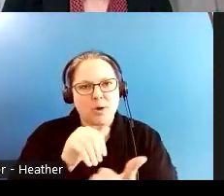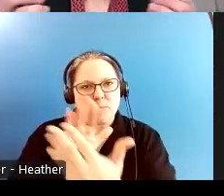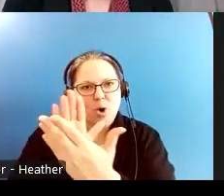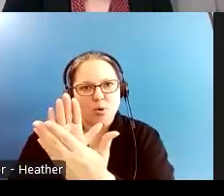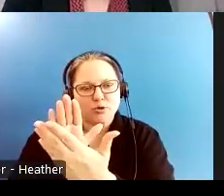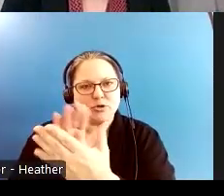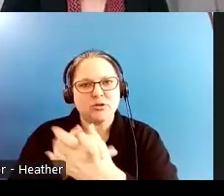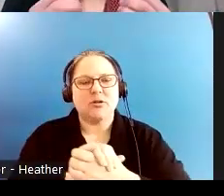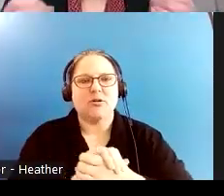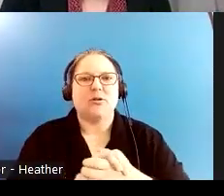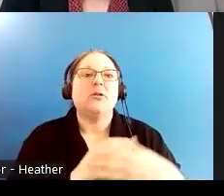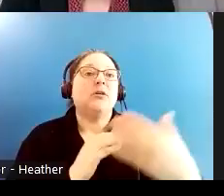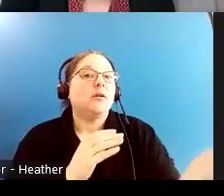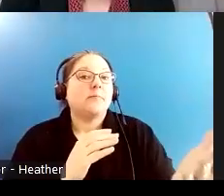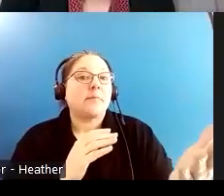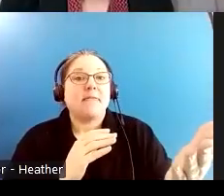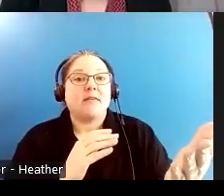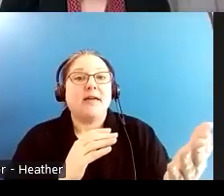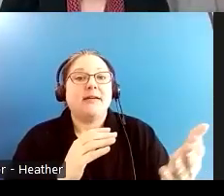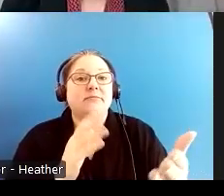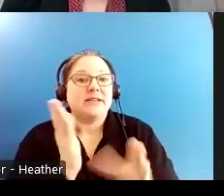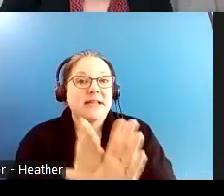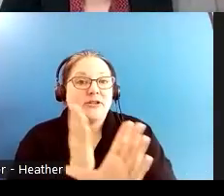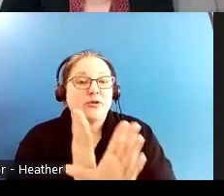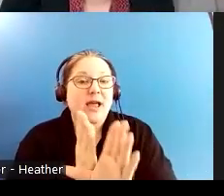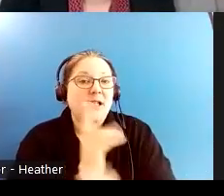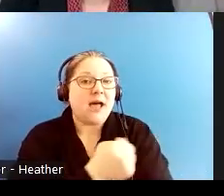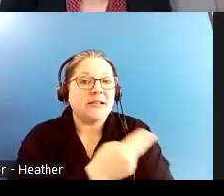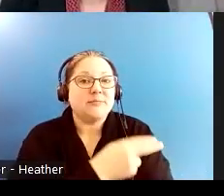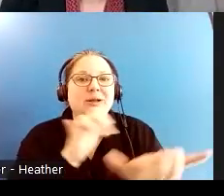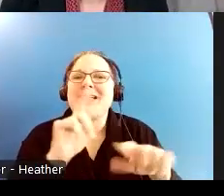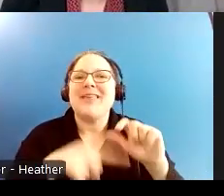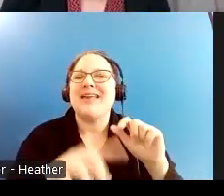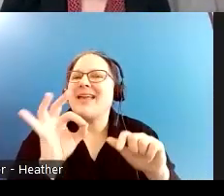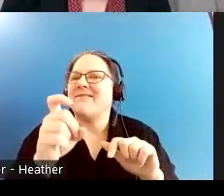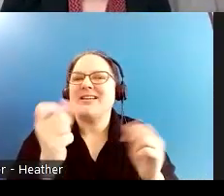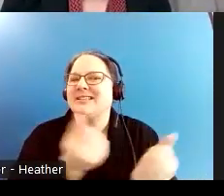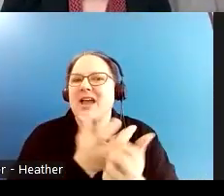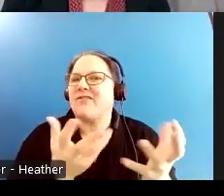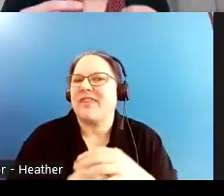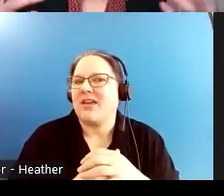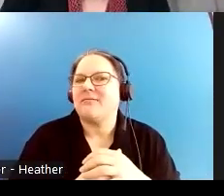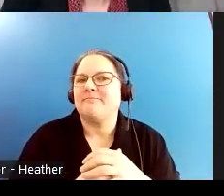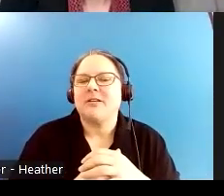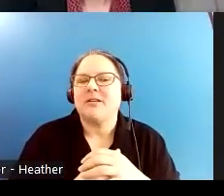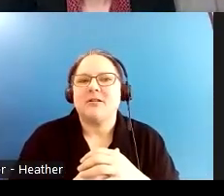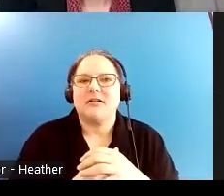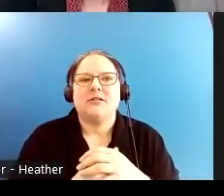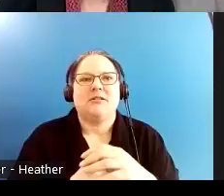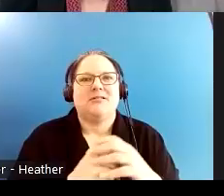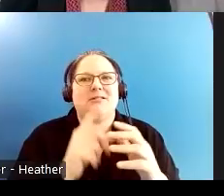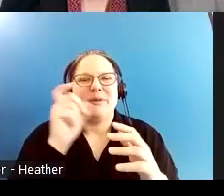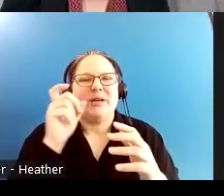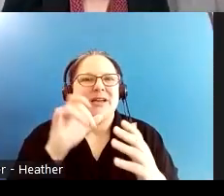an acute inpatient psychiatric hospitalization might not be able to fix everything for the person, and certainly with some of the other pressures of billing